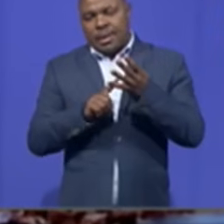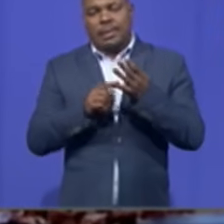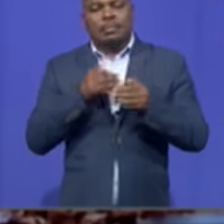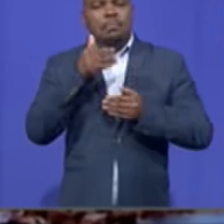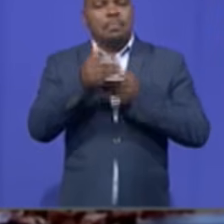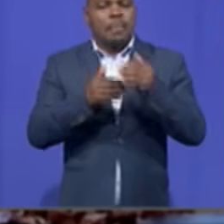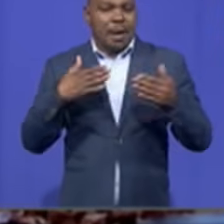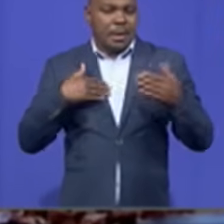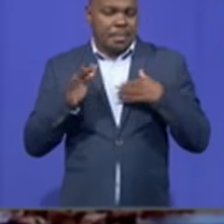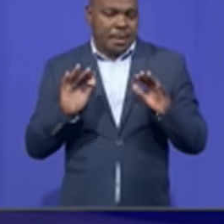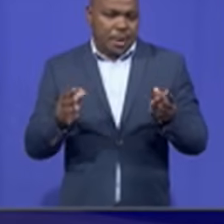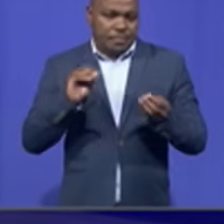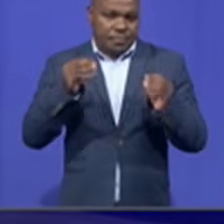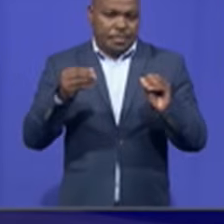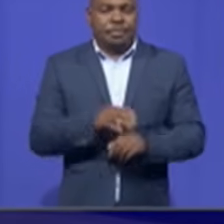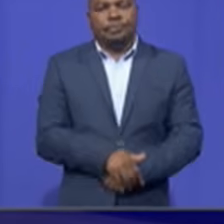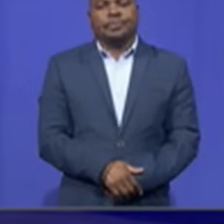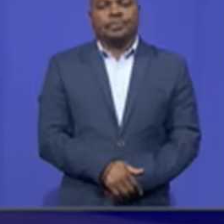tsamaiso.